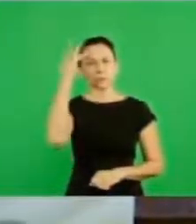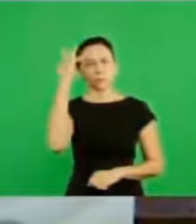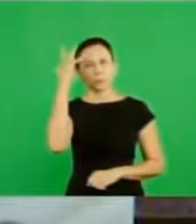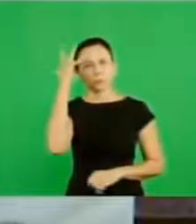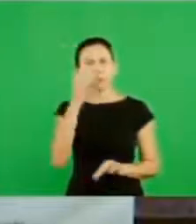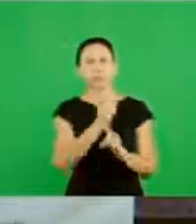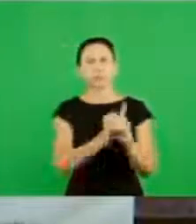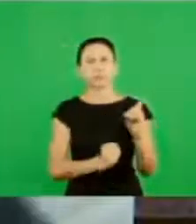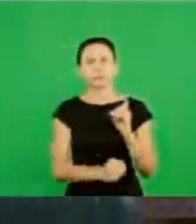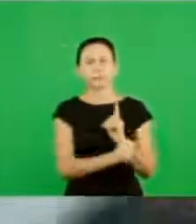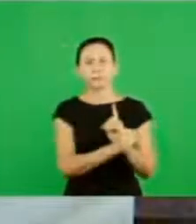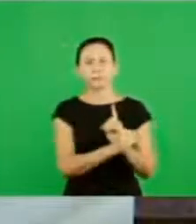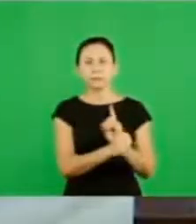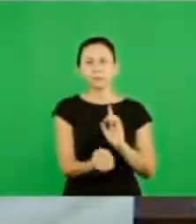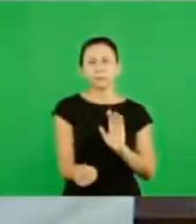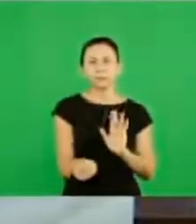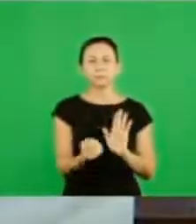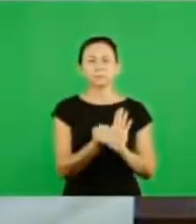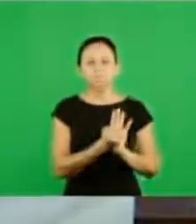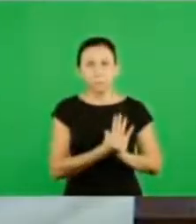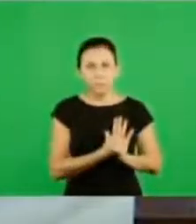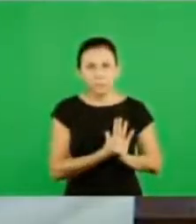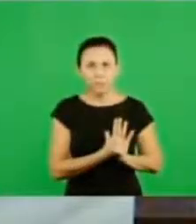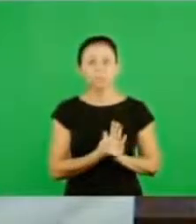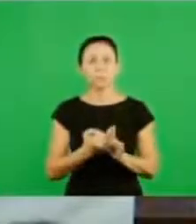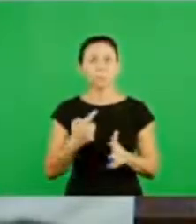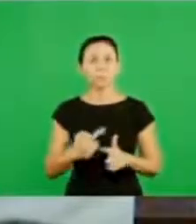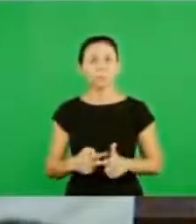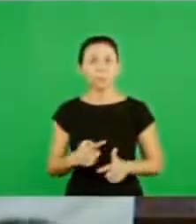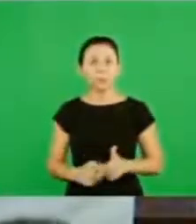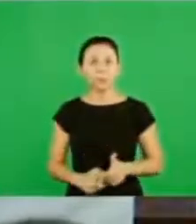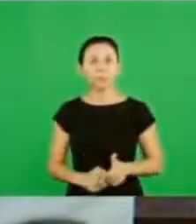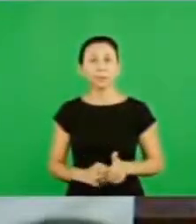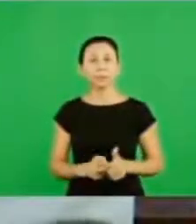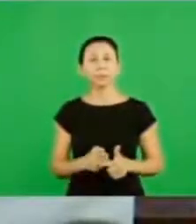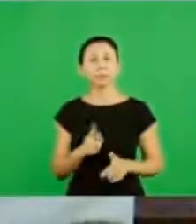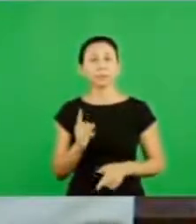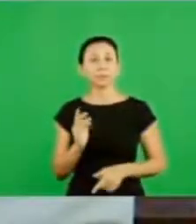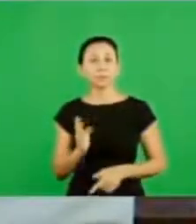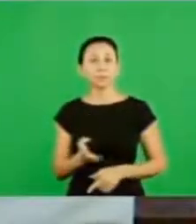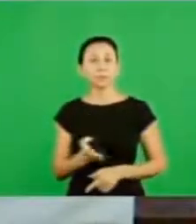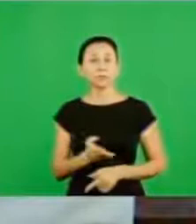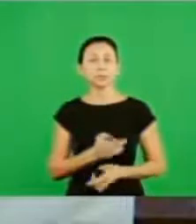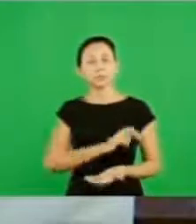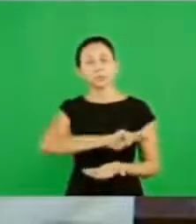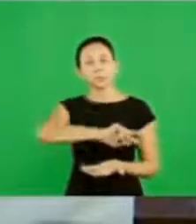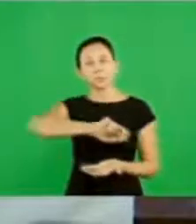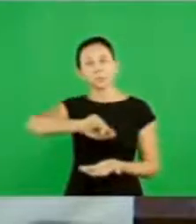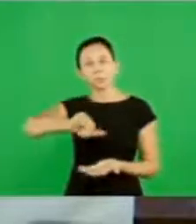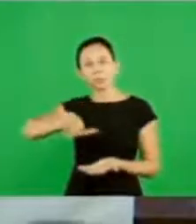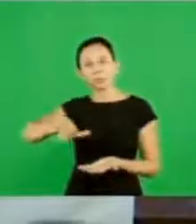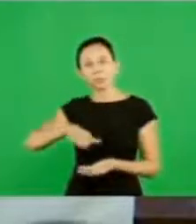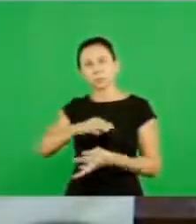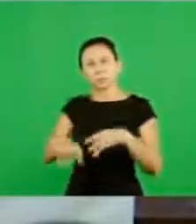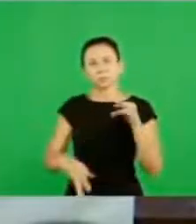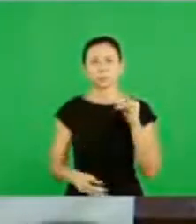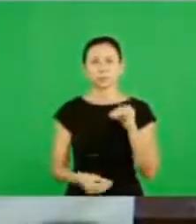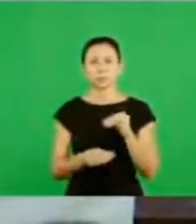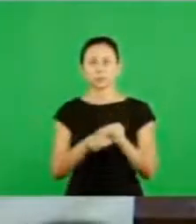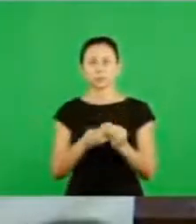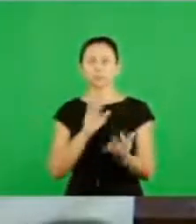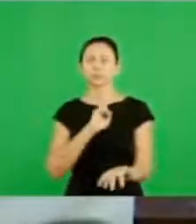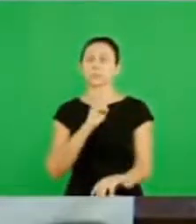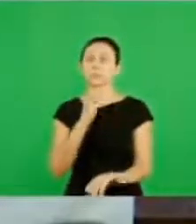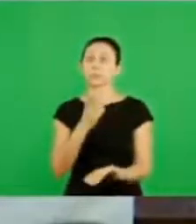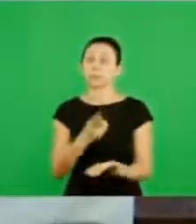The 60s was a decade that marked life and society of man because